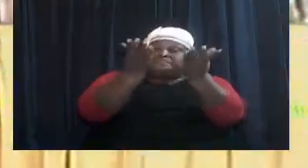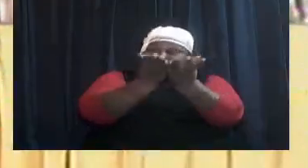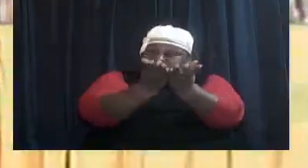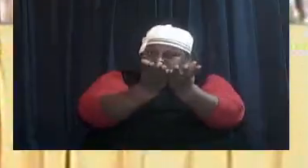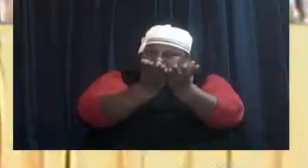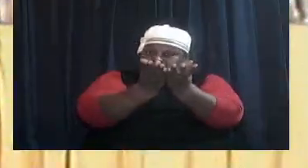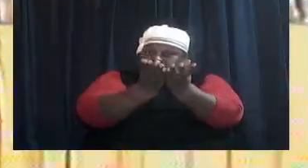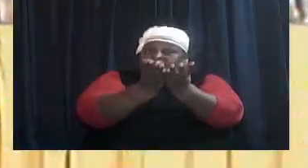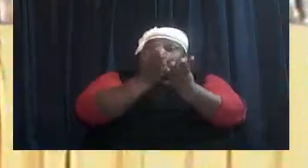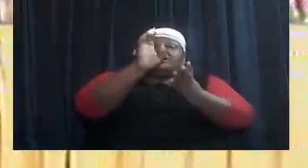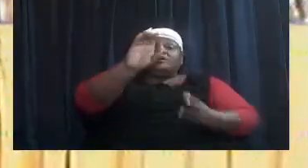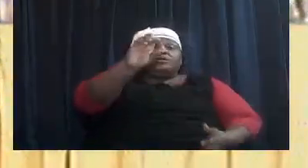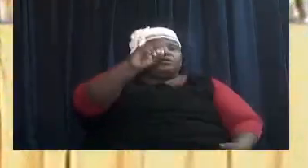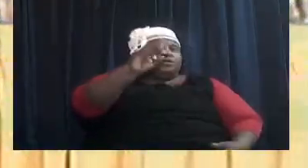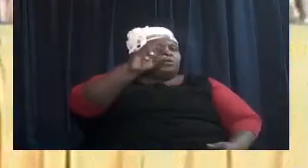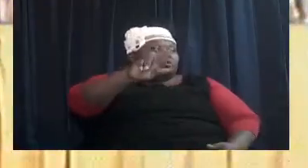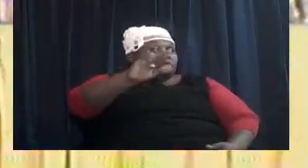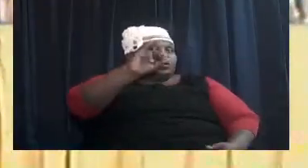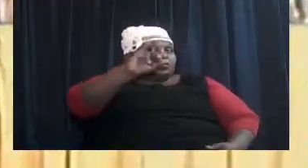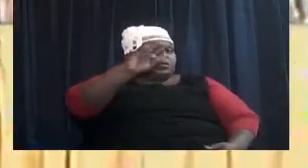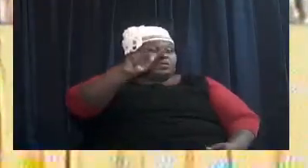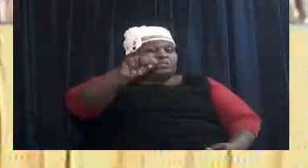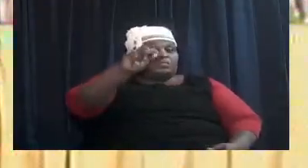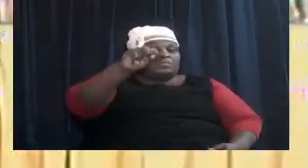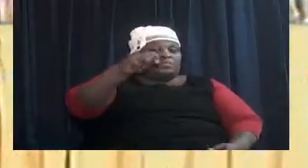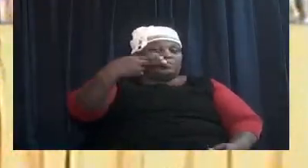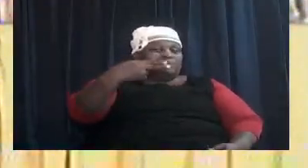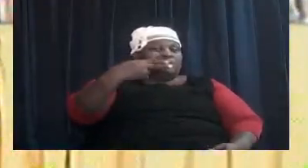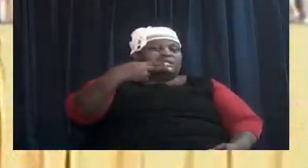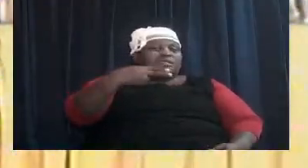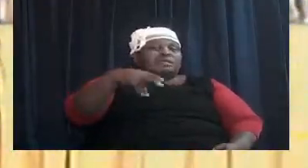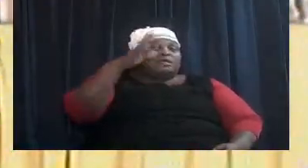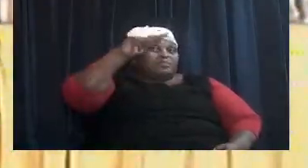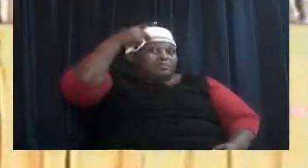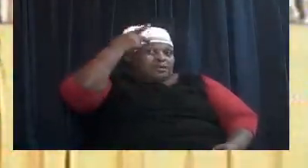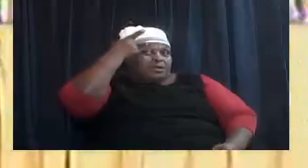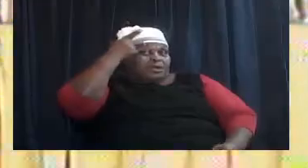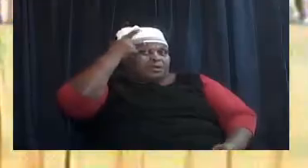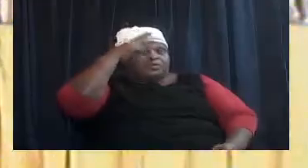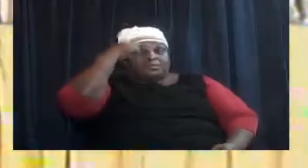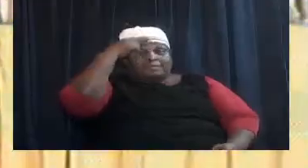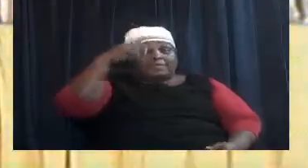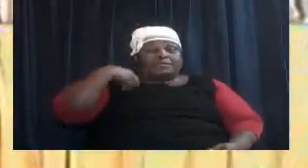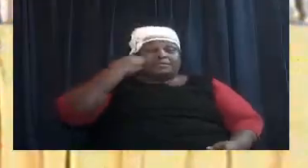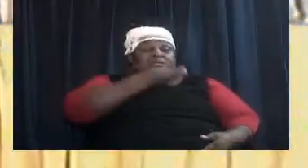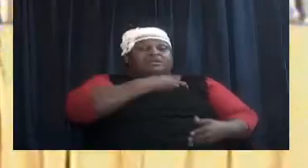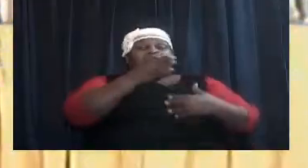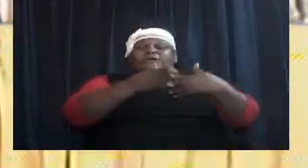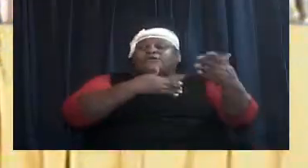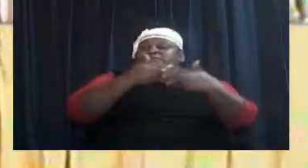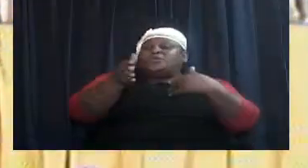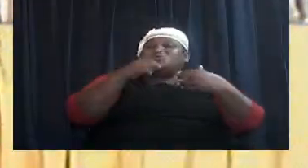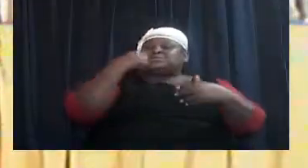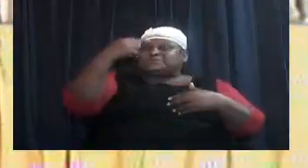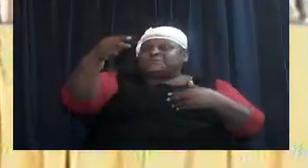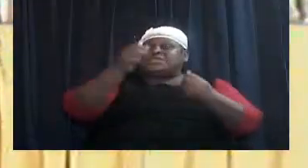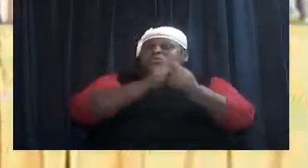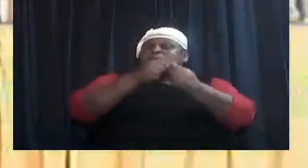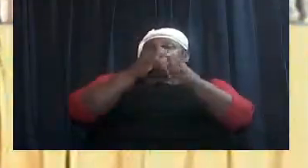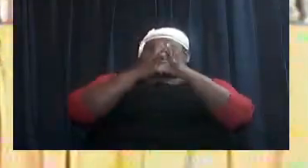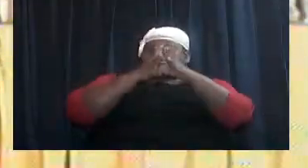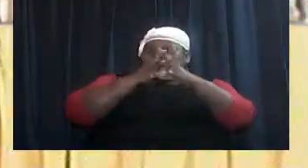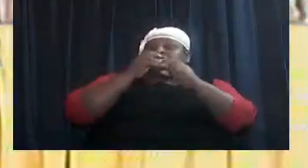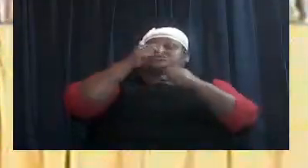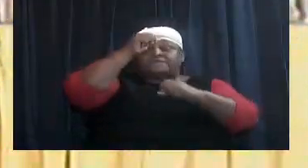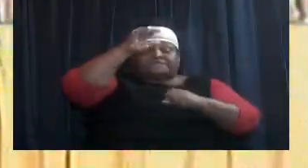in the book of Corinthians, Paul reminds us that though we speak with the tongues of